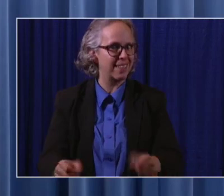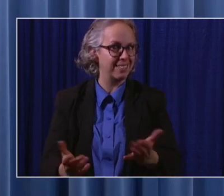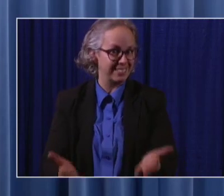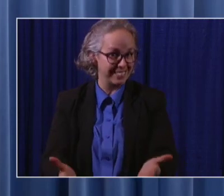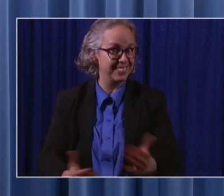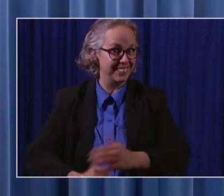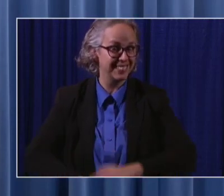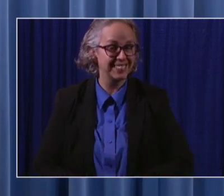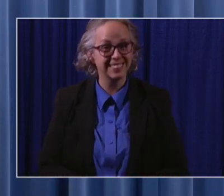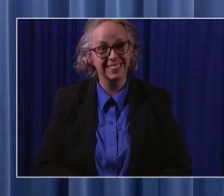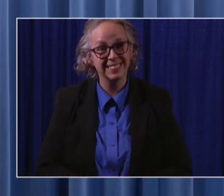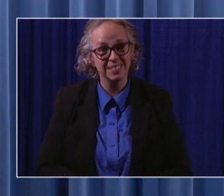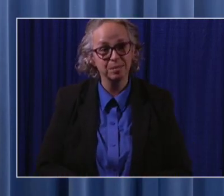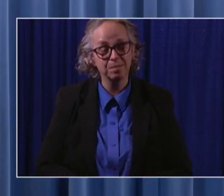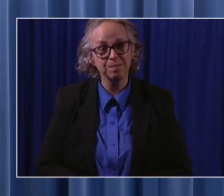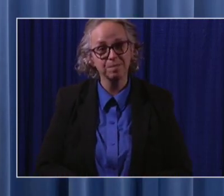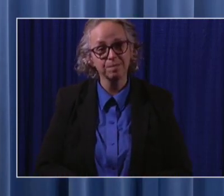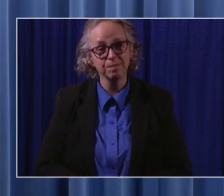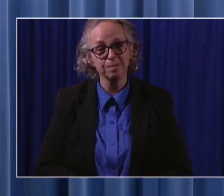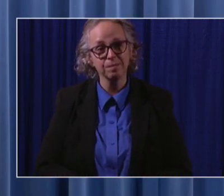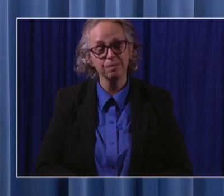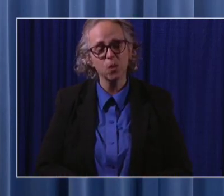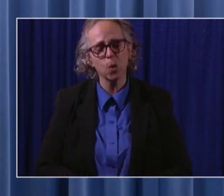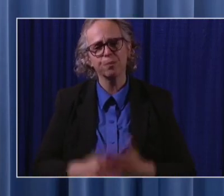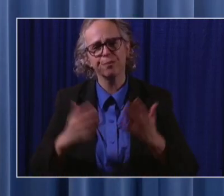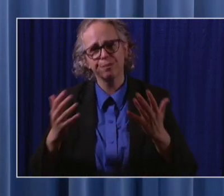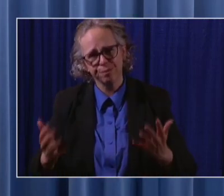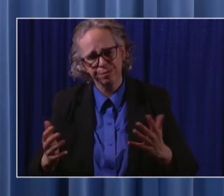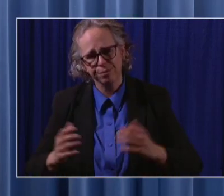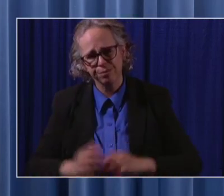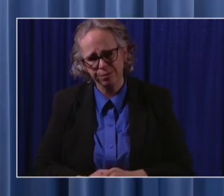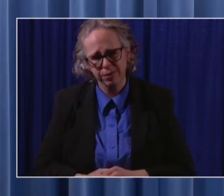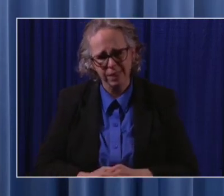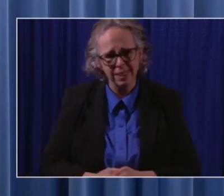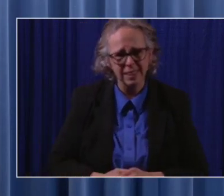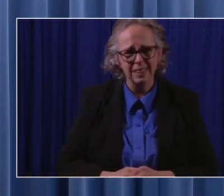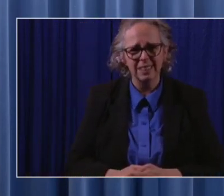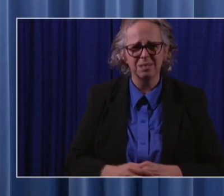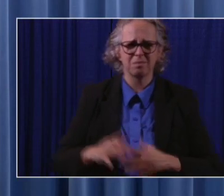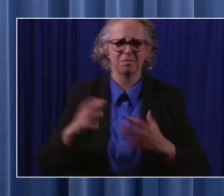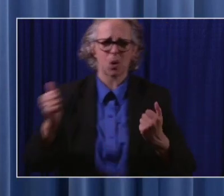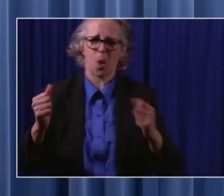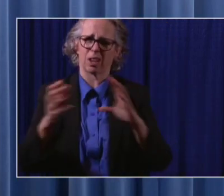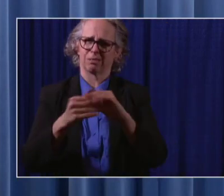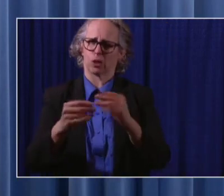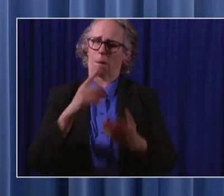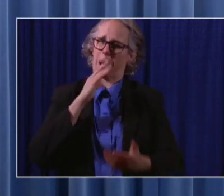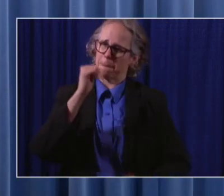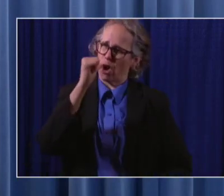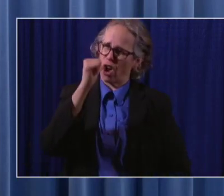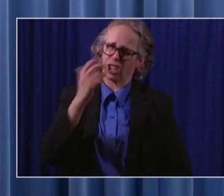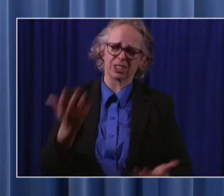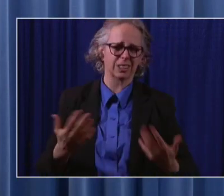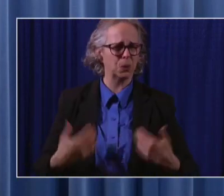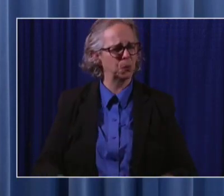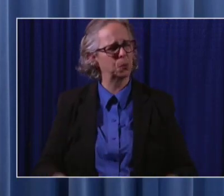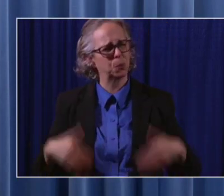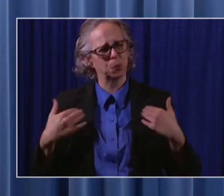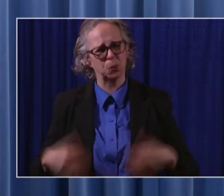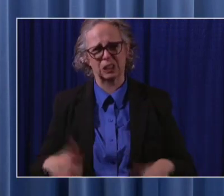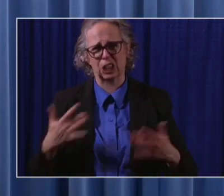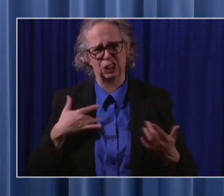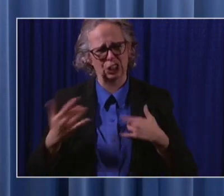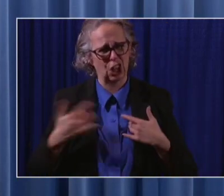We continue to have concerns about our bars. We've seen outbreaks associated with bars